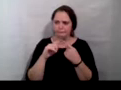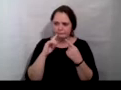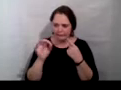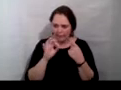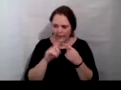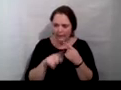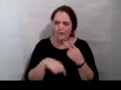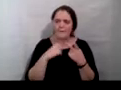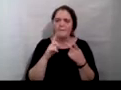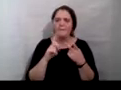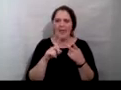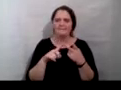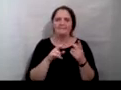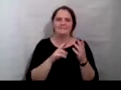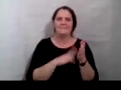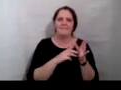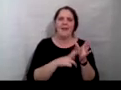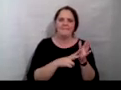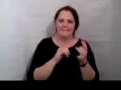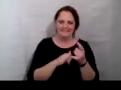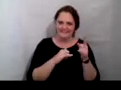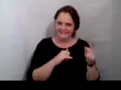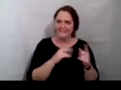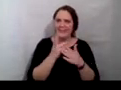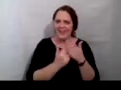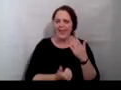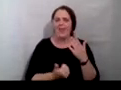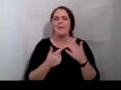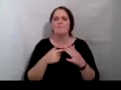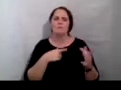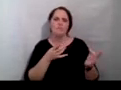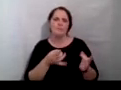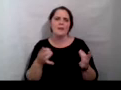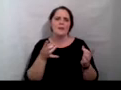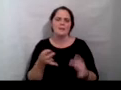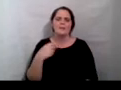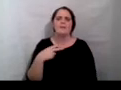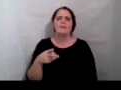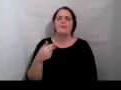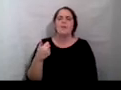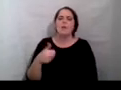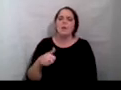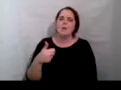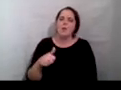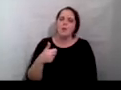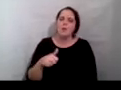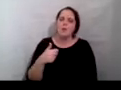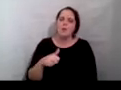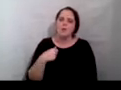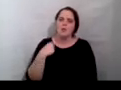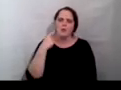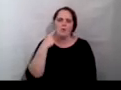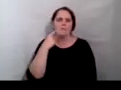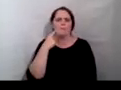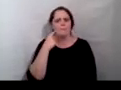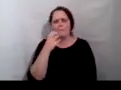Mavis Ngallametta's work, and I'd been reading that emotional ecology material, when I was listening to that podcast, I realised that I